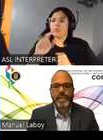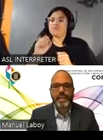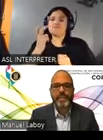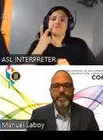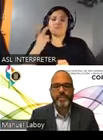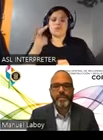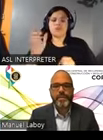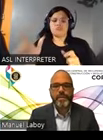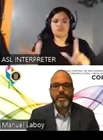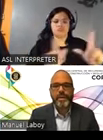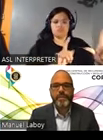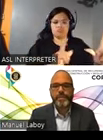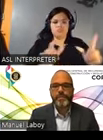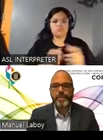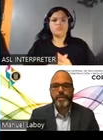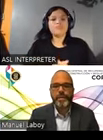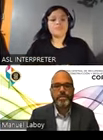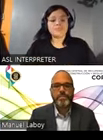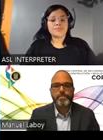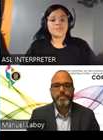in my slide,